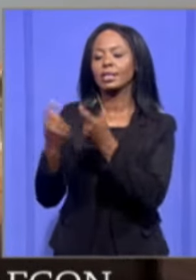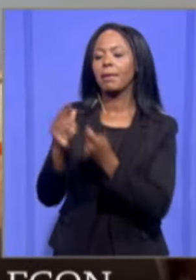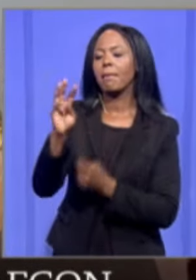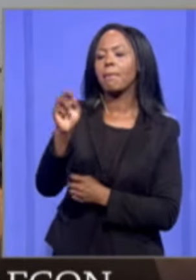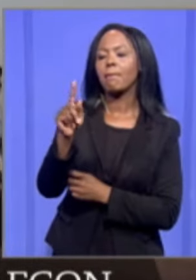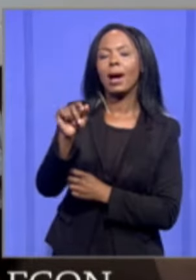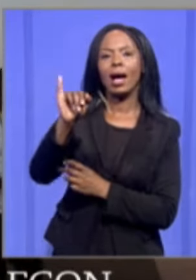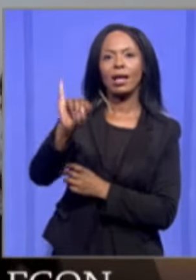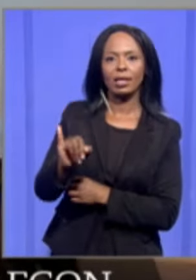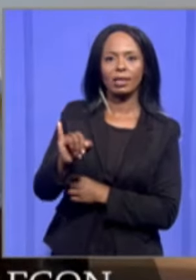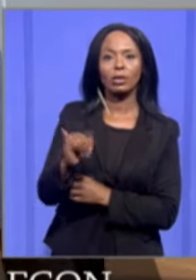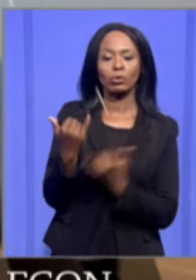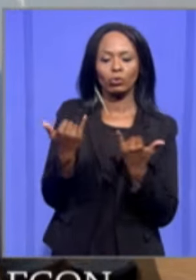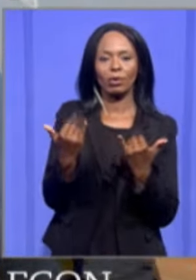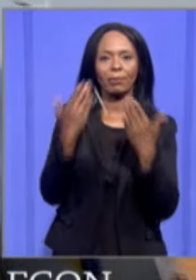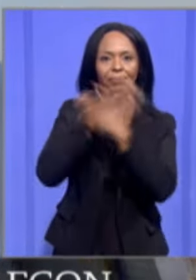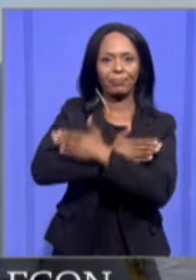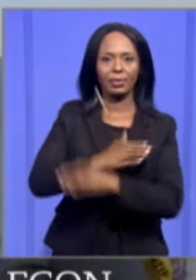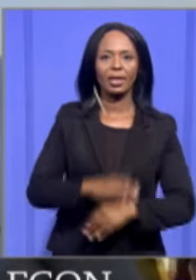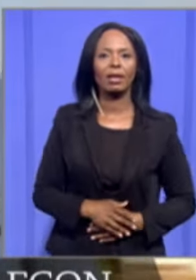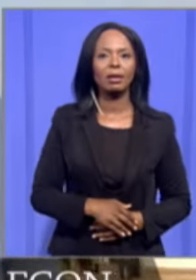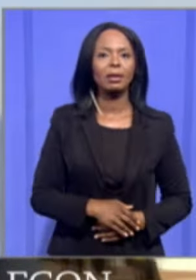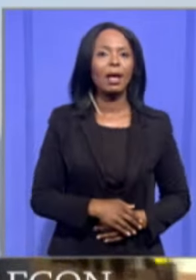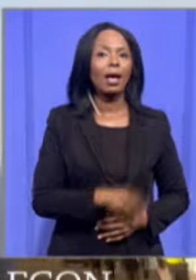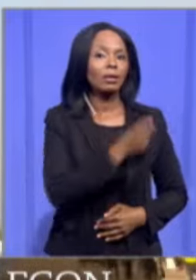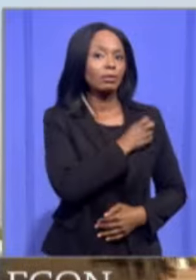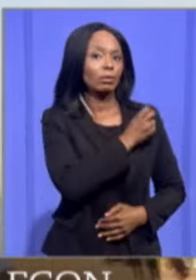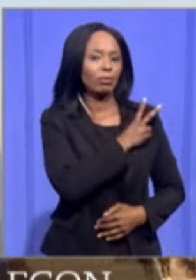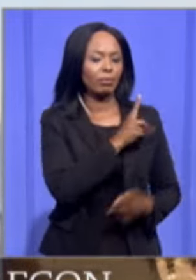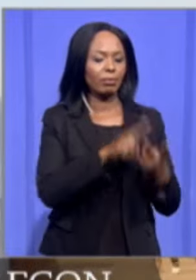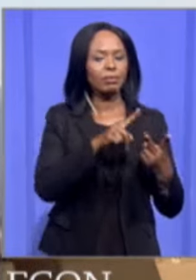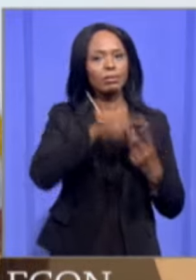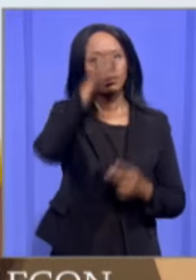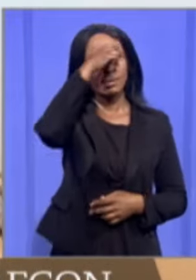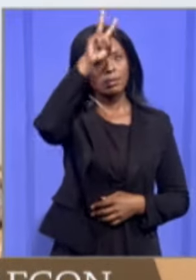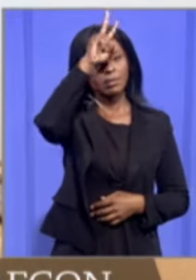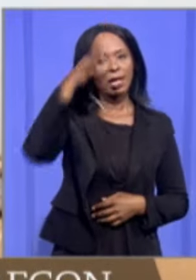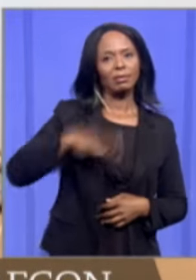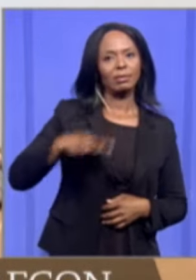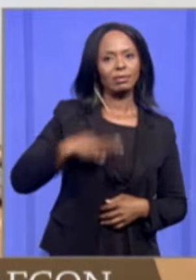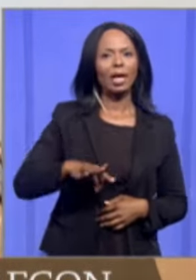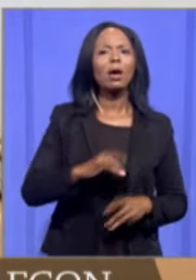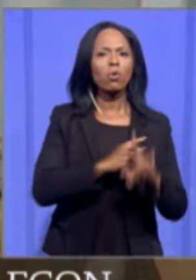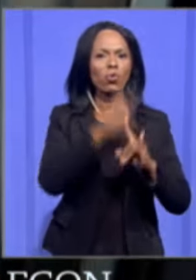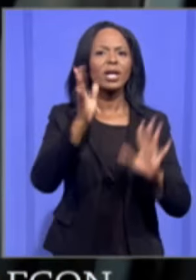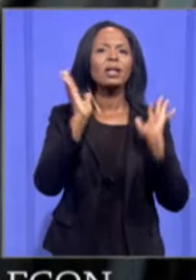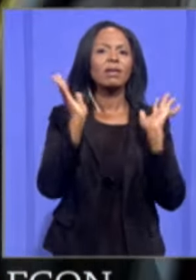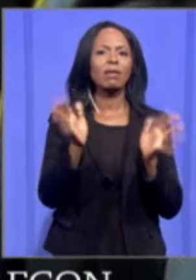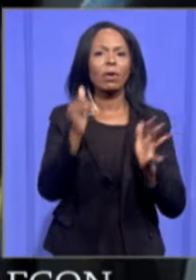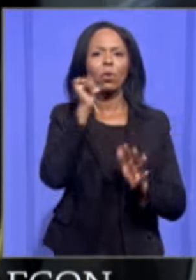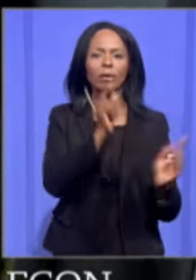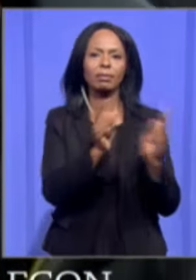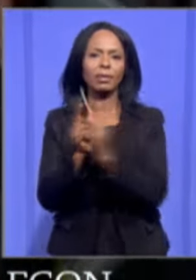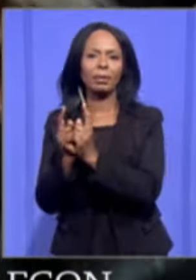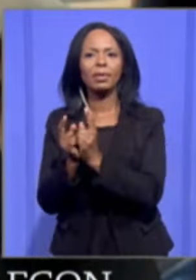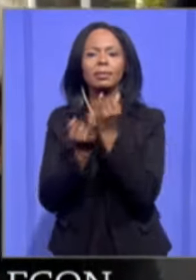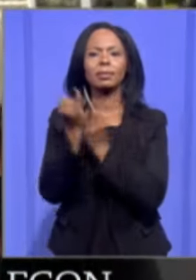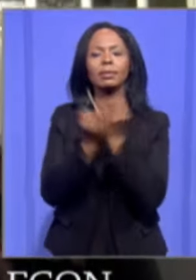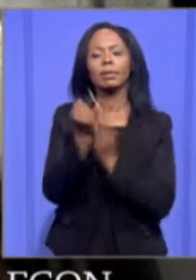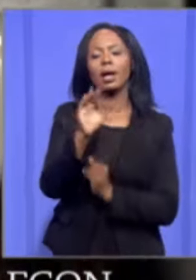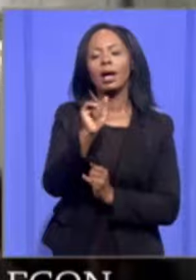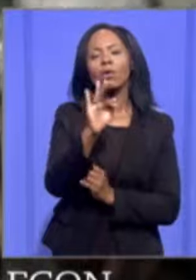Mo ngwageng o fetileng di Springbok ga mmogo le Banyana Banyana ba dirile naga motlotlo ka dipholo tsa bone kwa dikgaisanong tsa